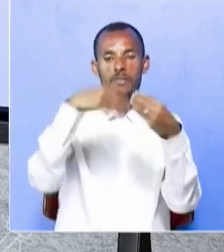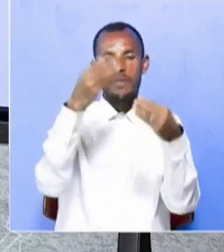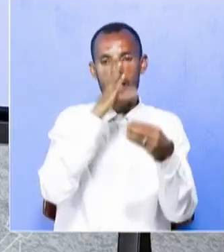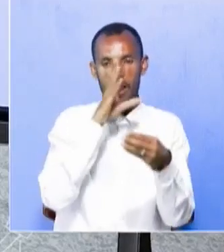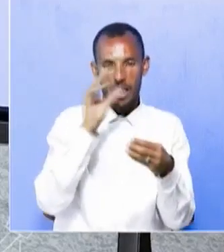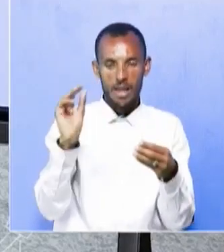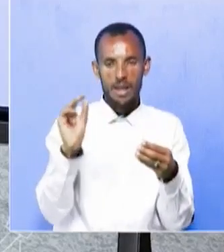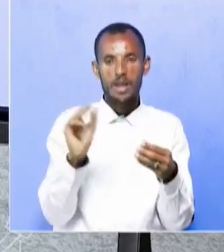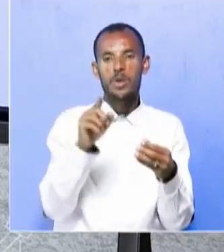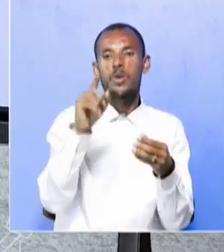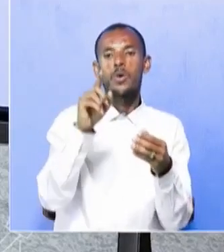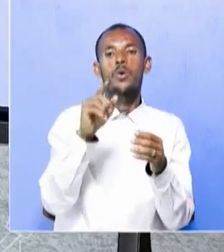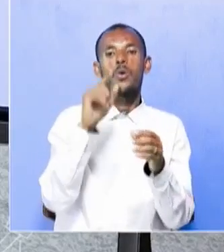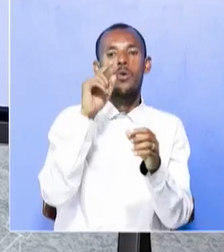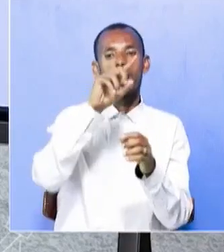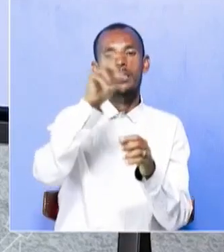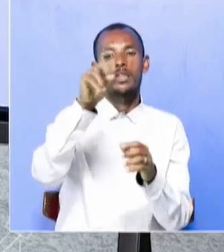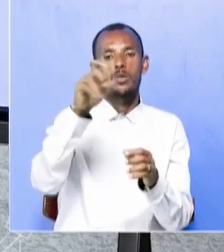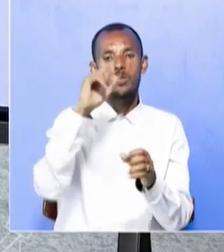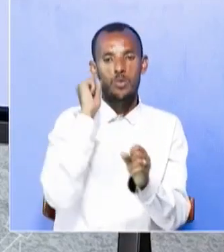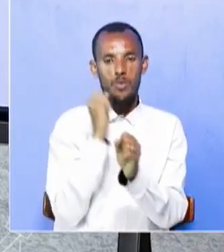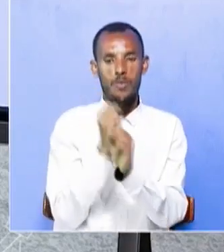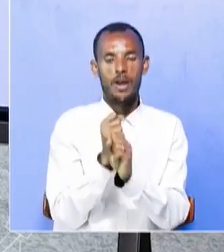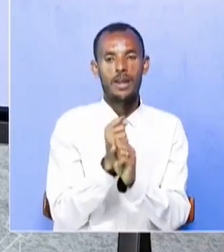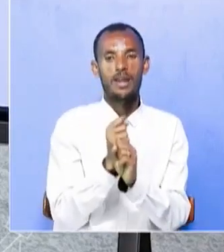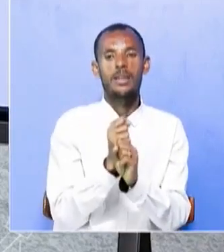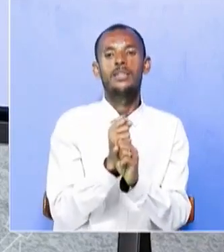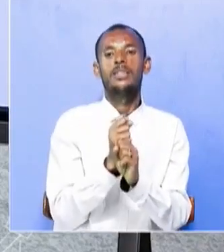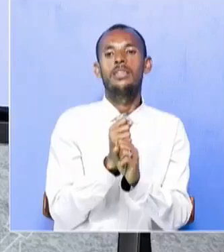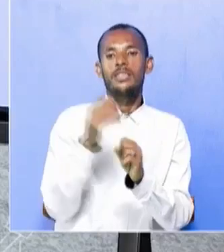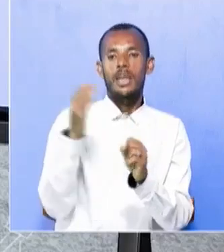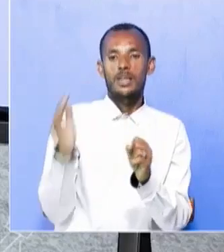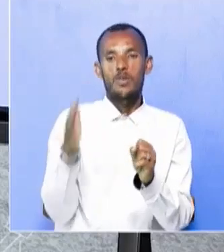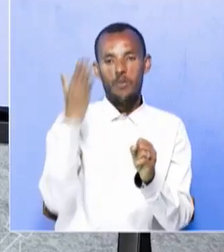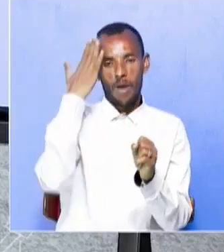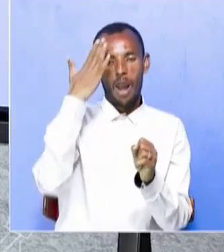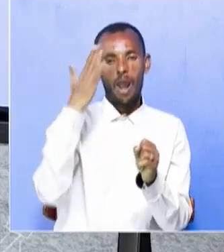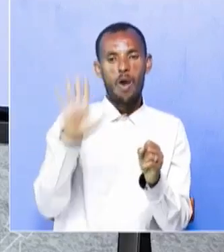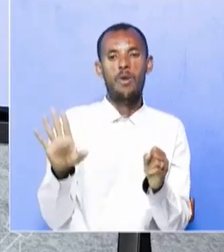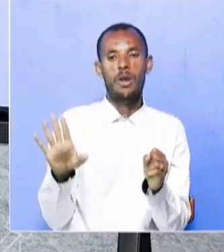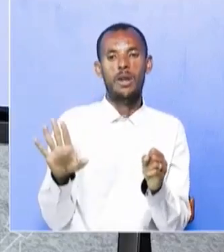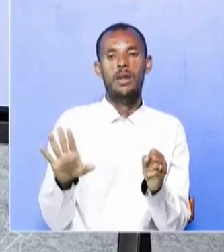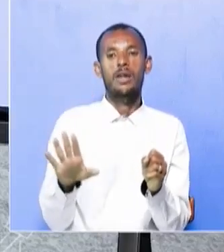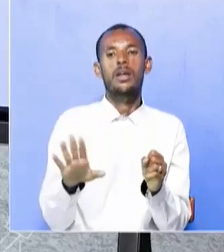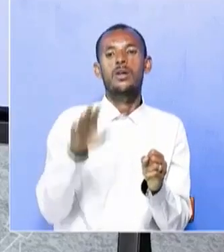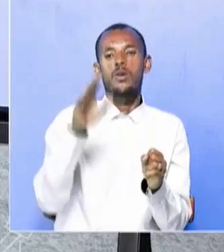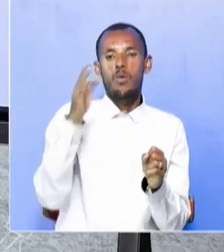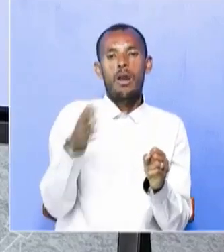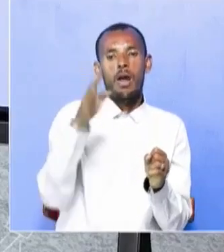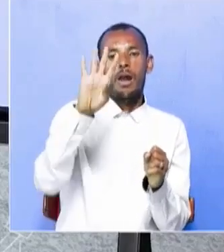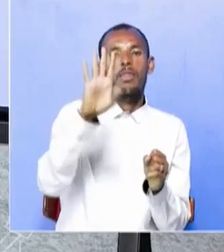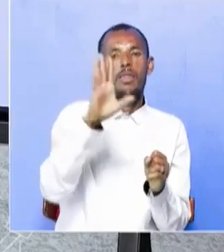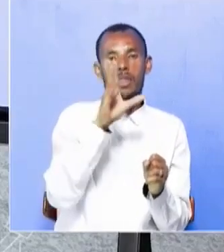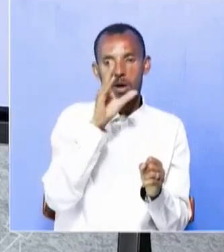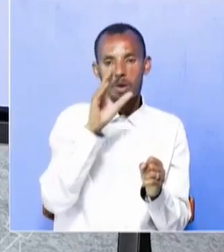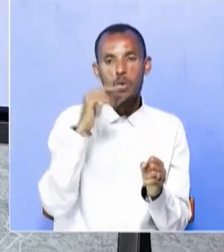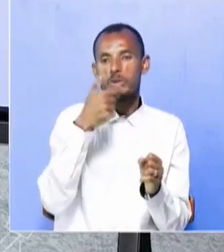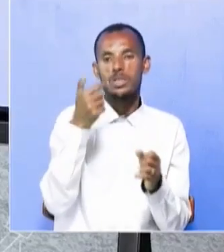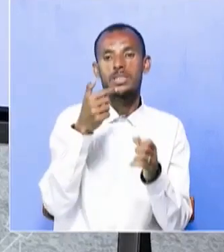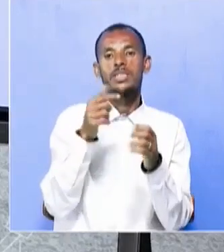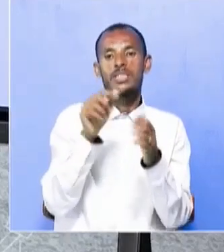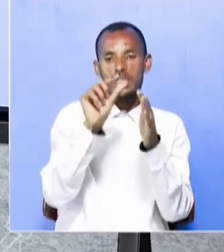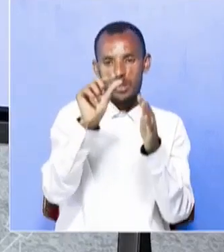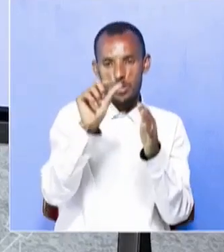and you were asked to find the sides of unknown quadrilateral whose